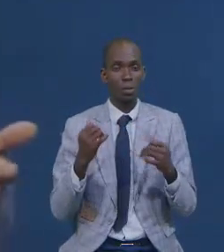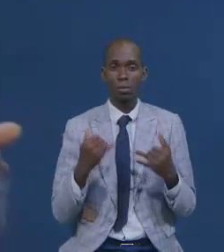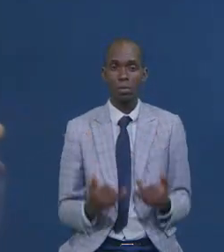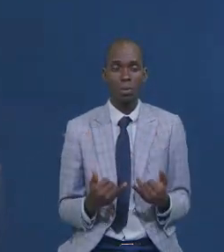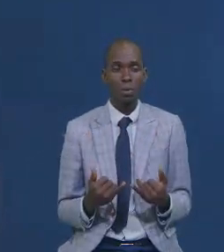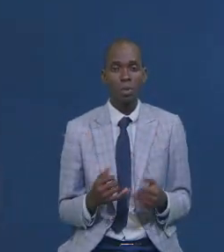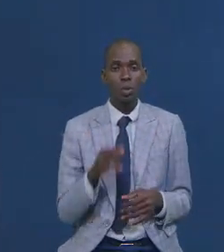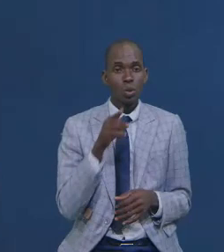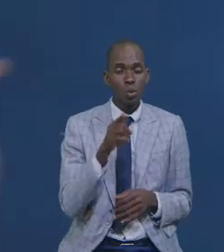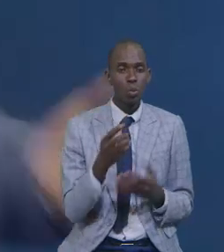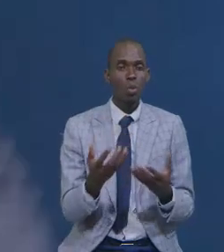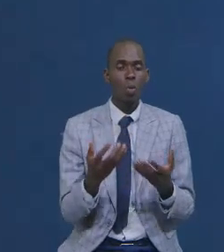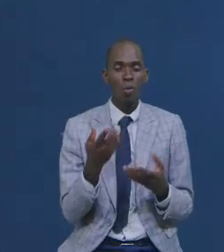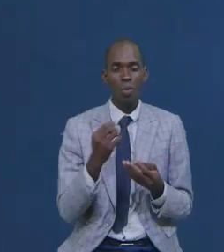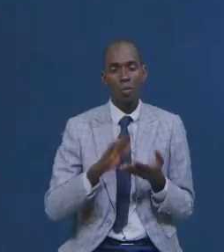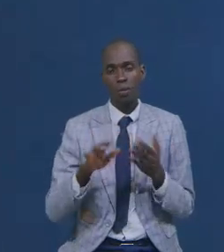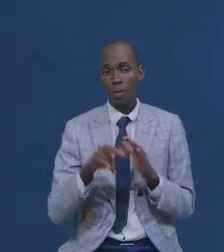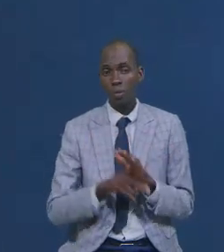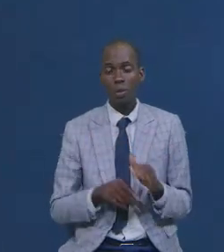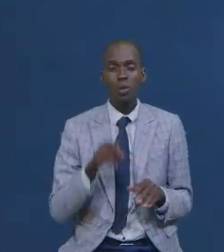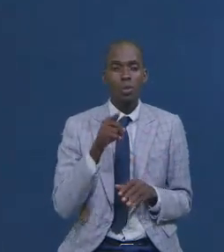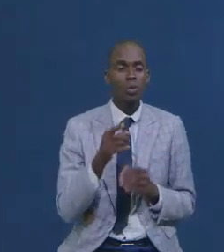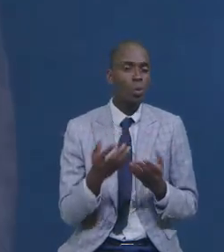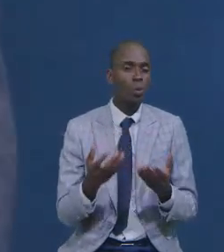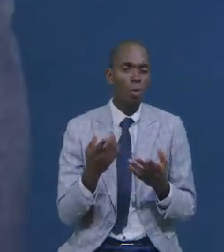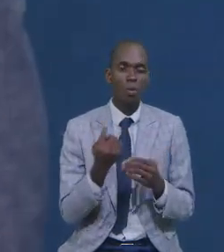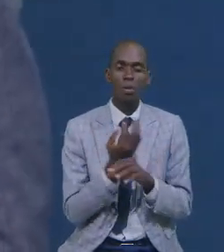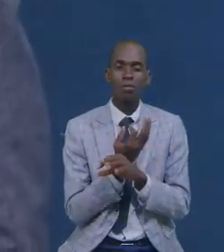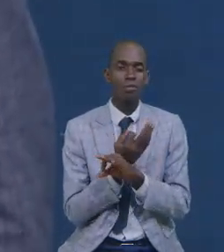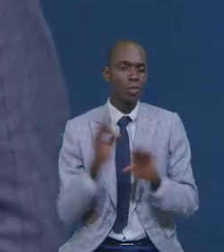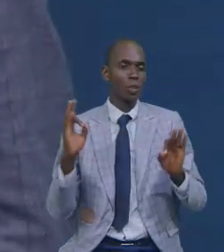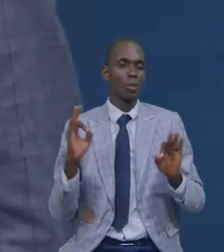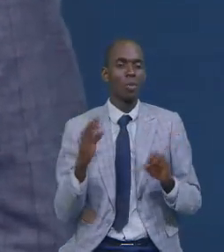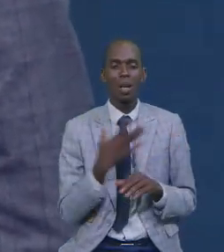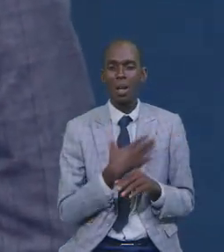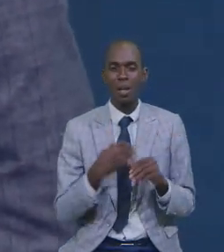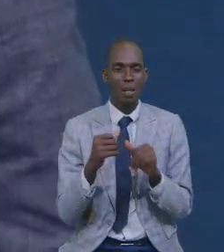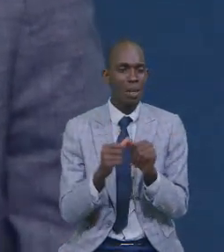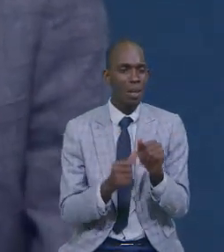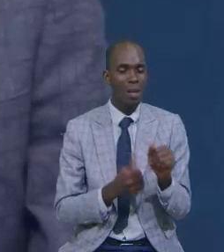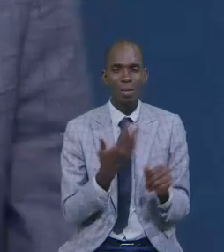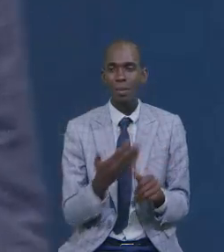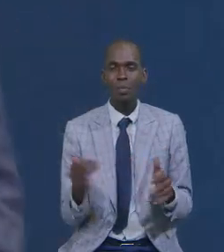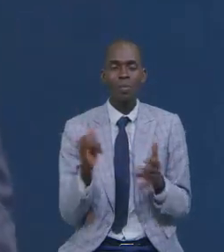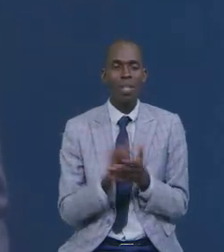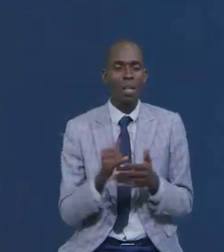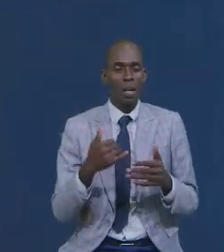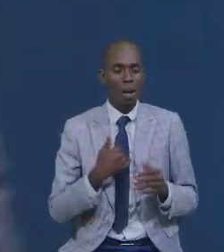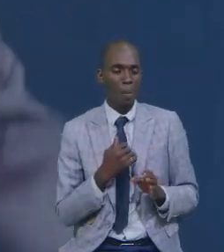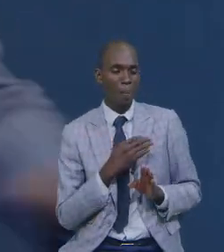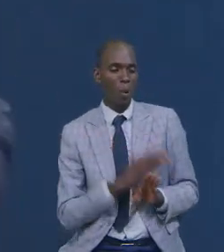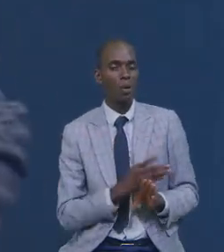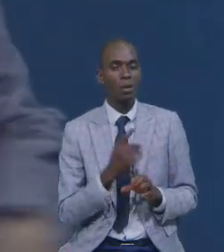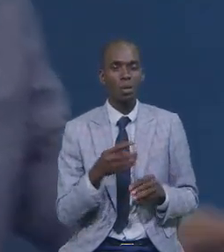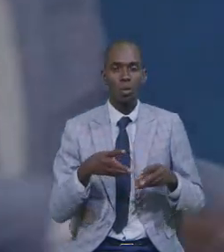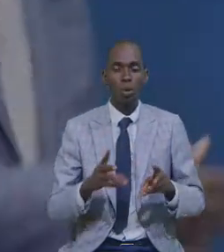want the forgiveness. You want the freedom. And every sin that had blocked the way of salvation